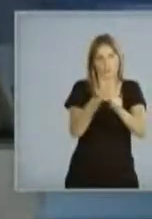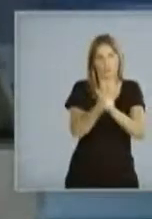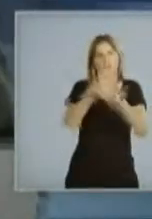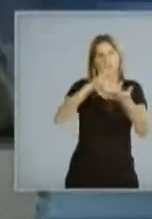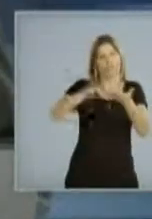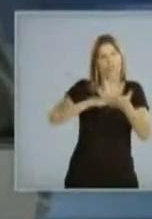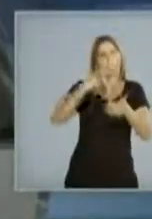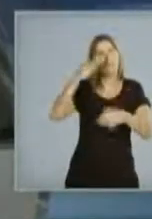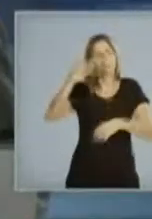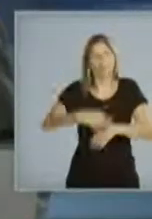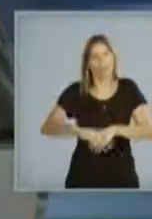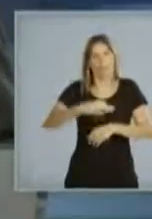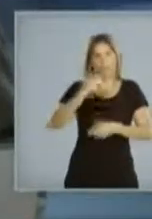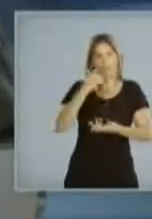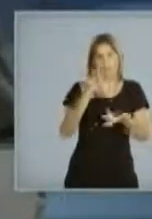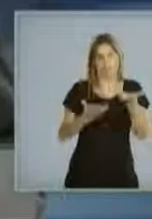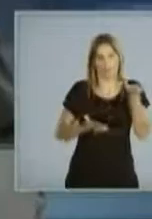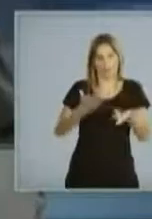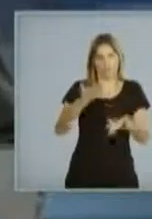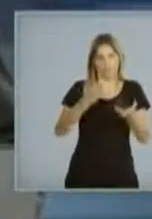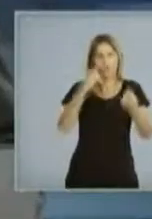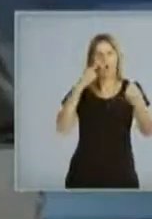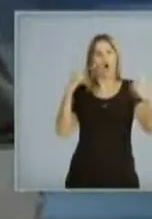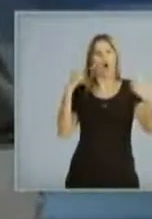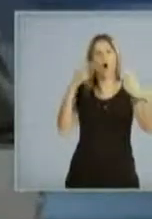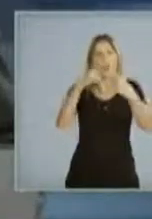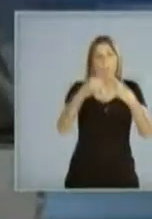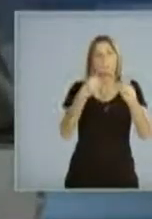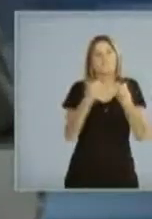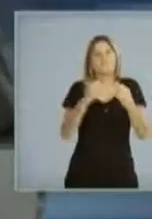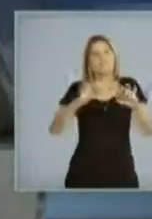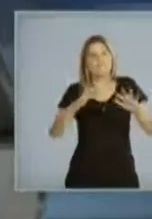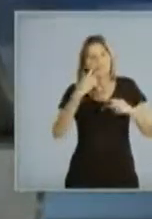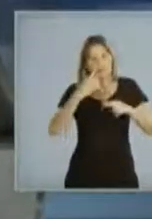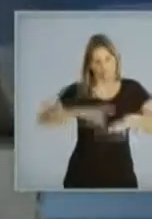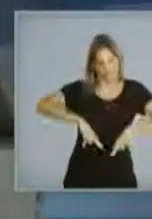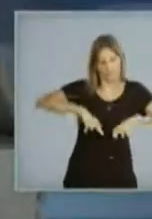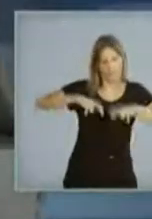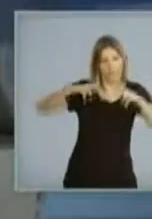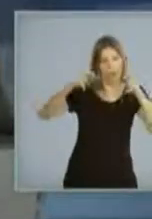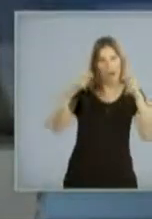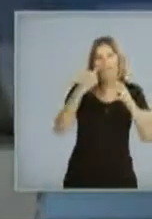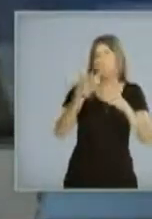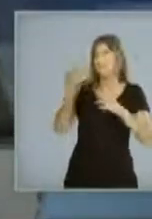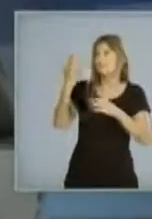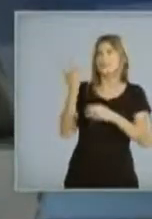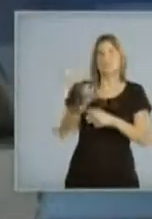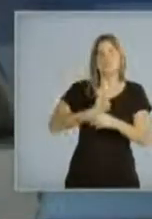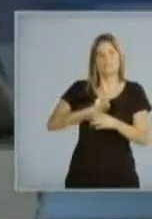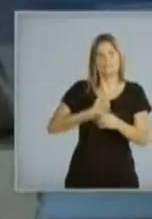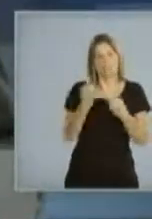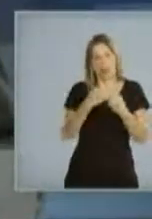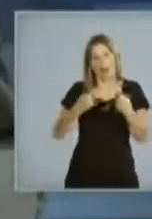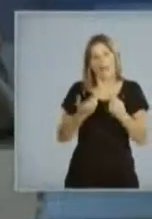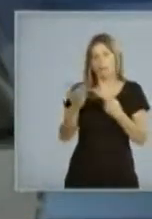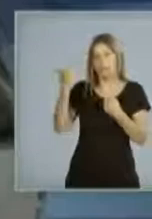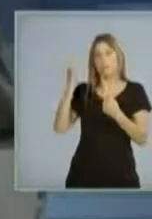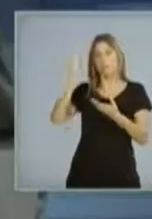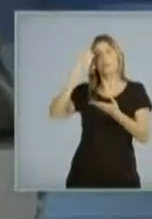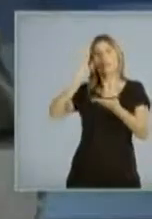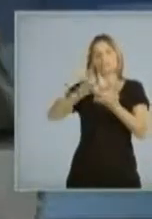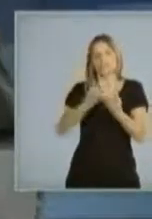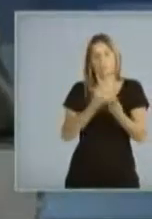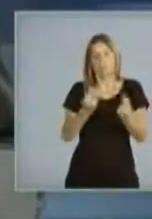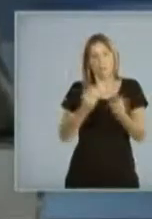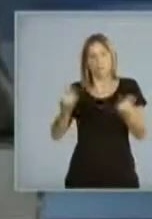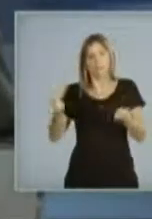during the dictatorship. This group will look deeply into the issue, analyze archives, and search for information. It